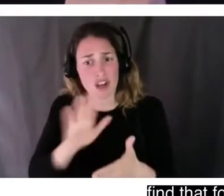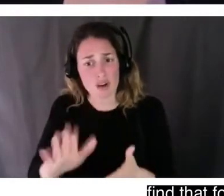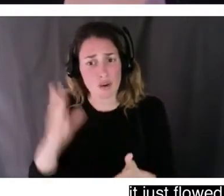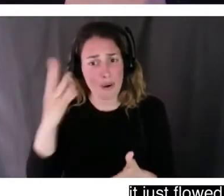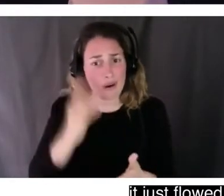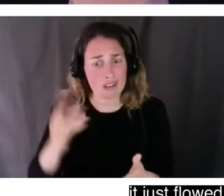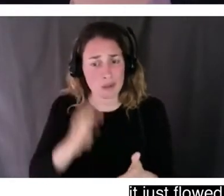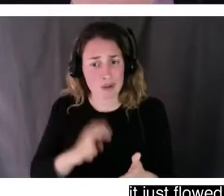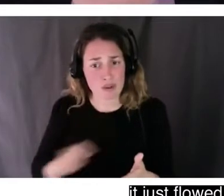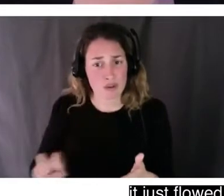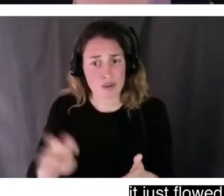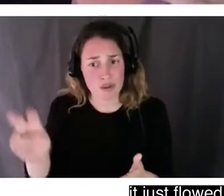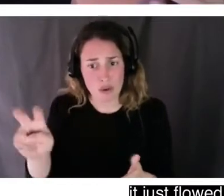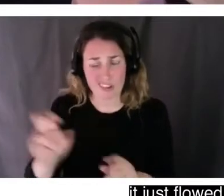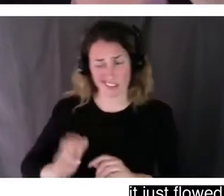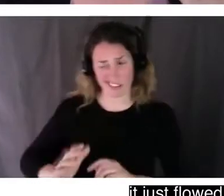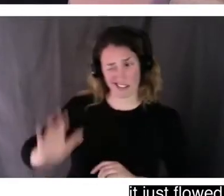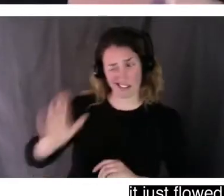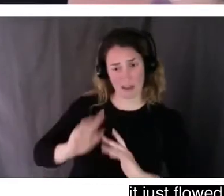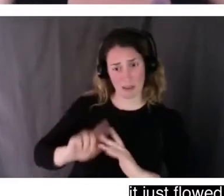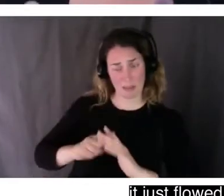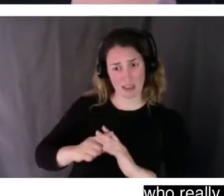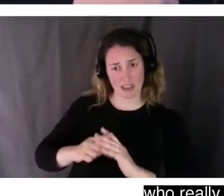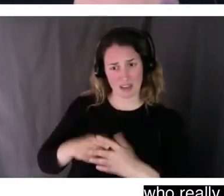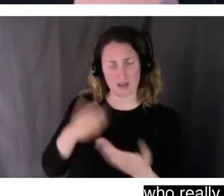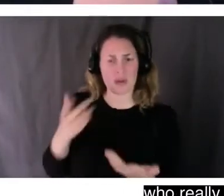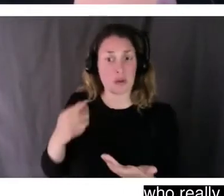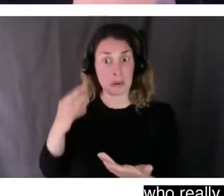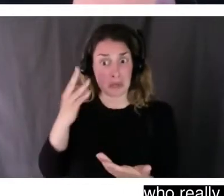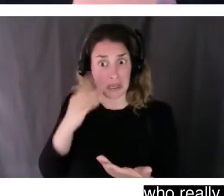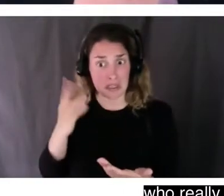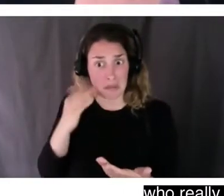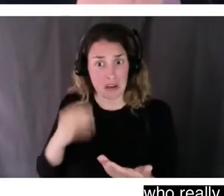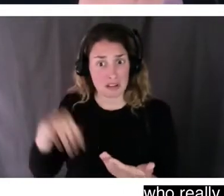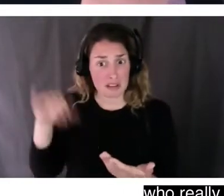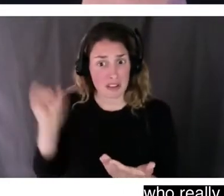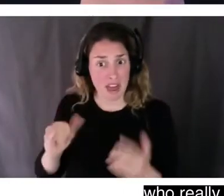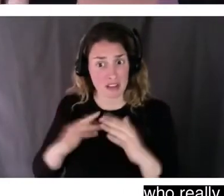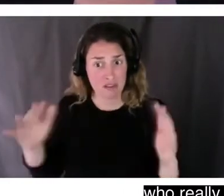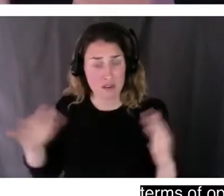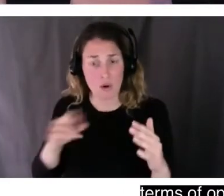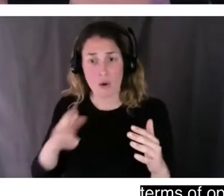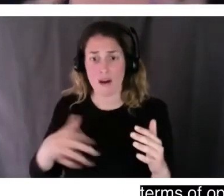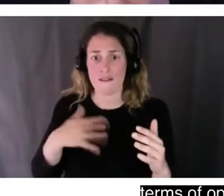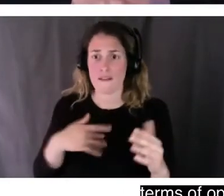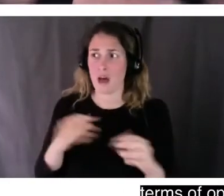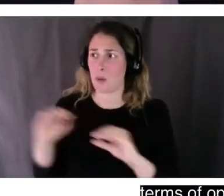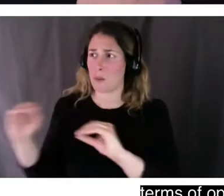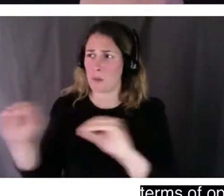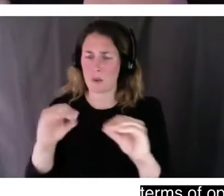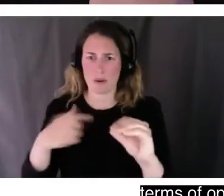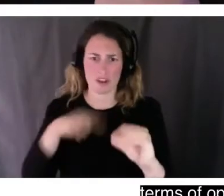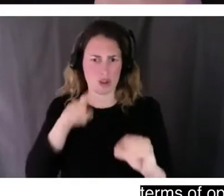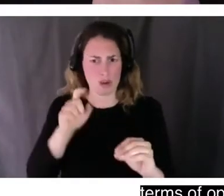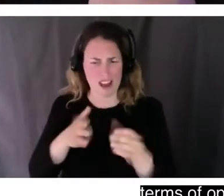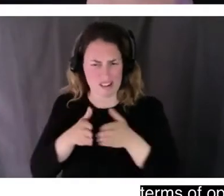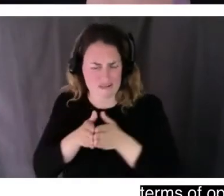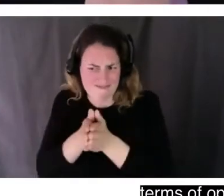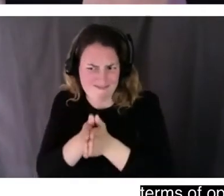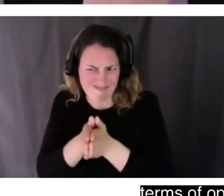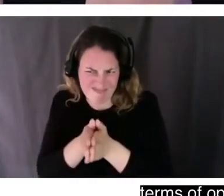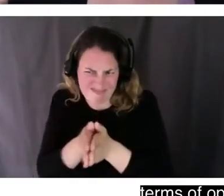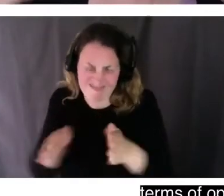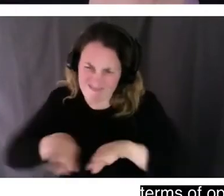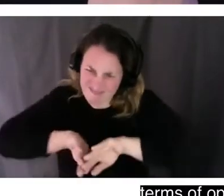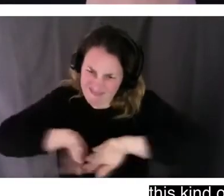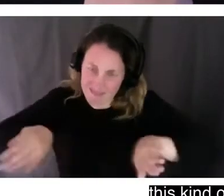was it just flowed that way? Or were you someone who really had to blaze a few trails just in terms of opening those doors